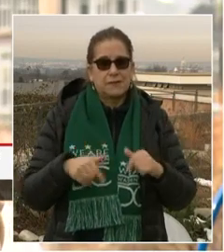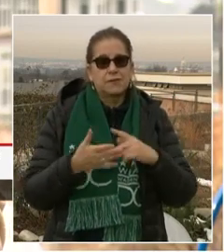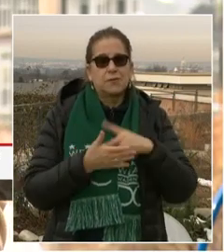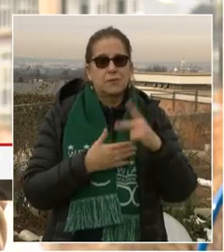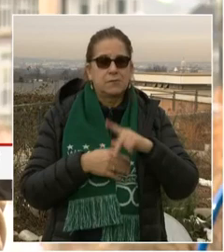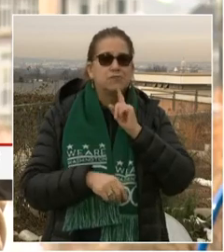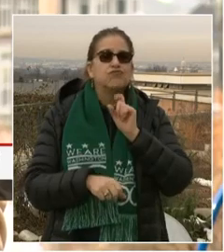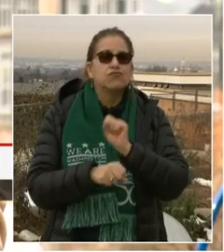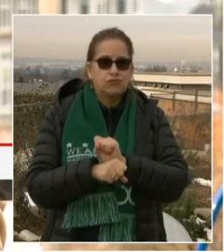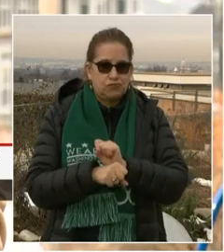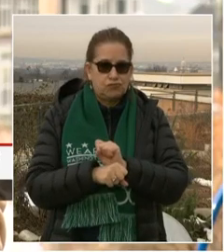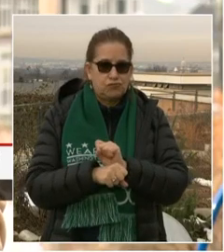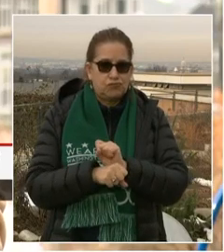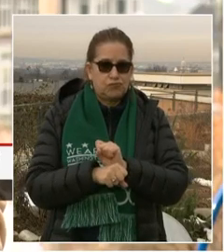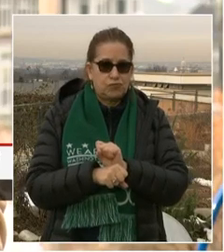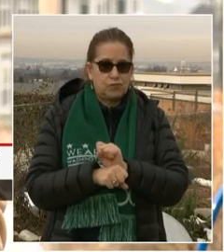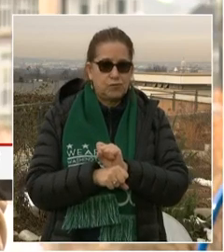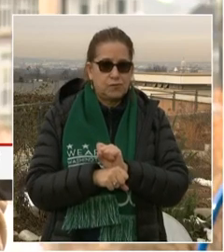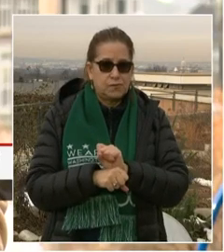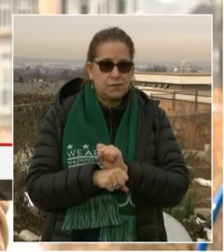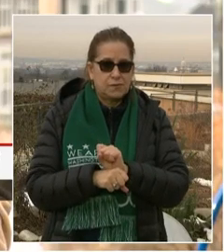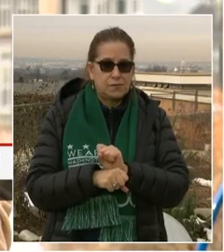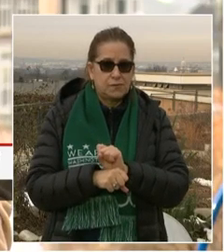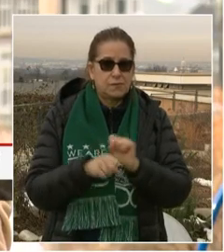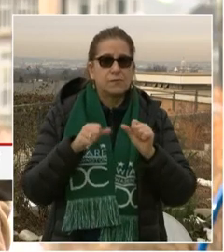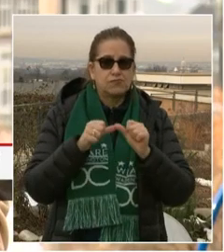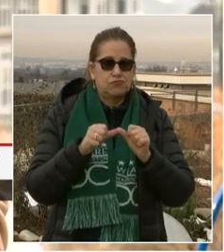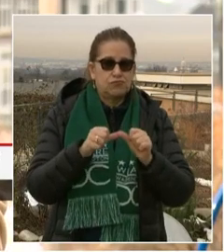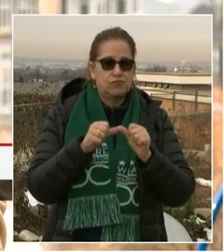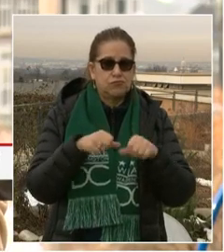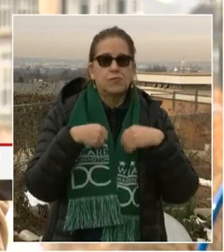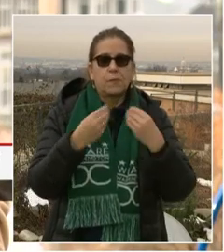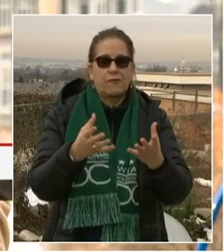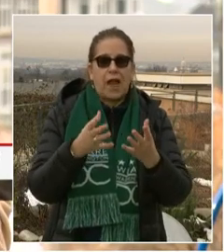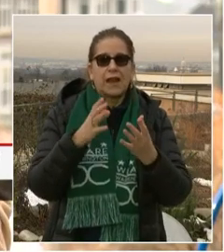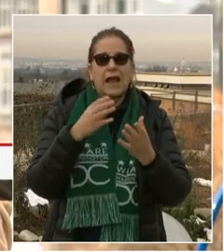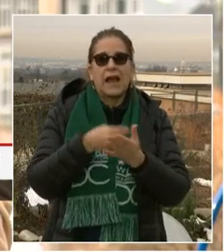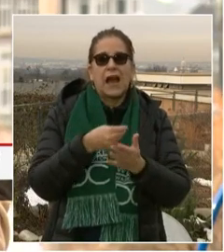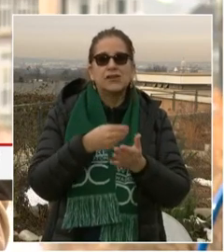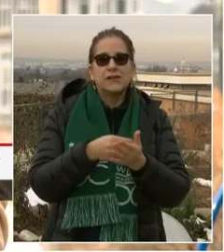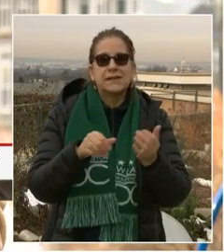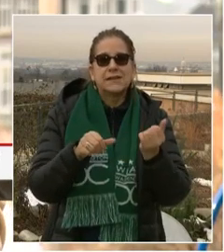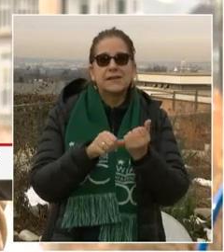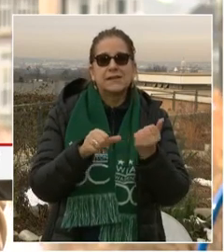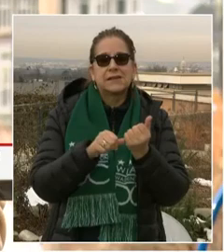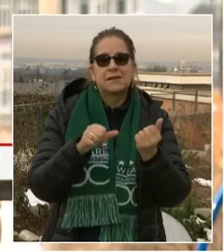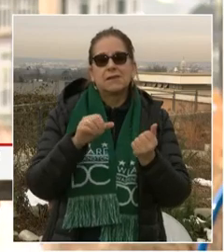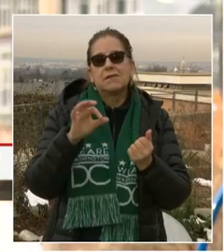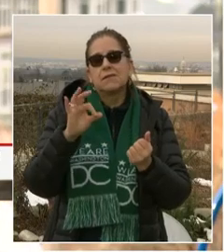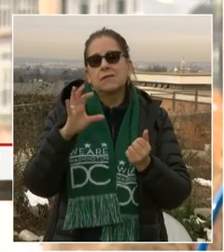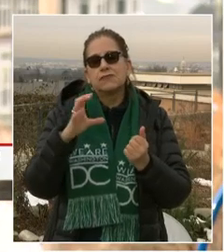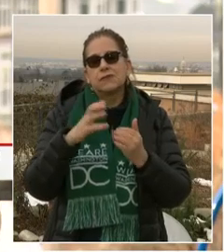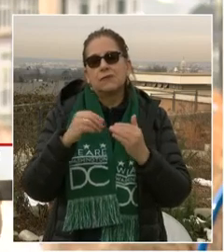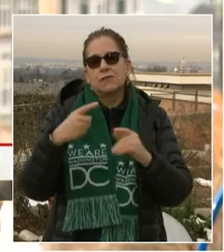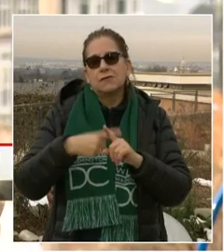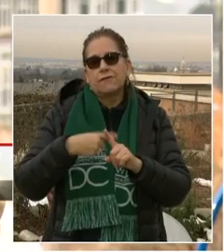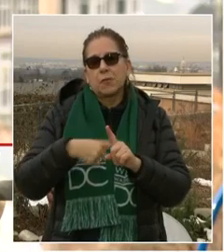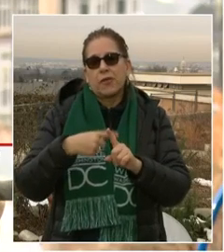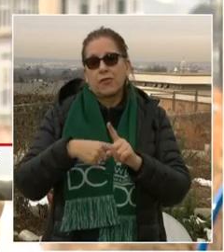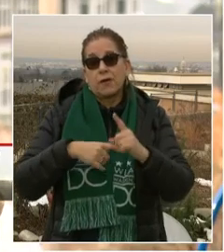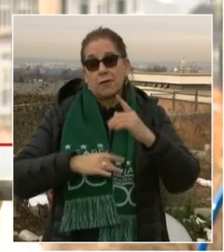Martha's Table up to the $900 monthly level for an entire year, equaling $10,800 per